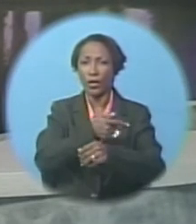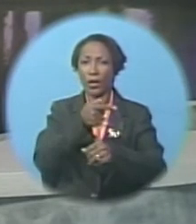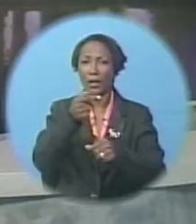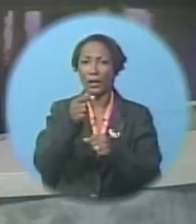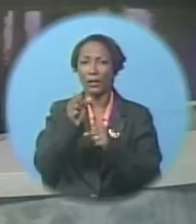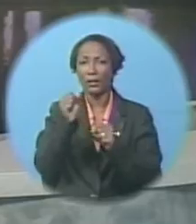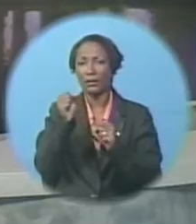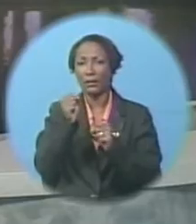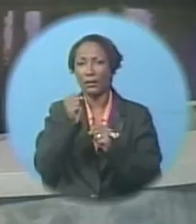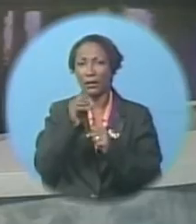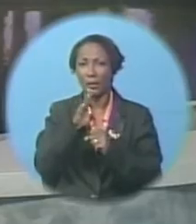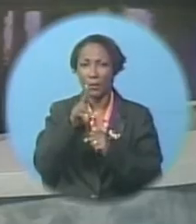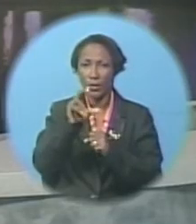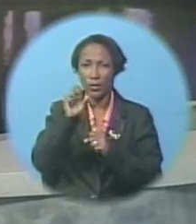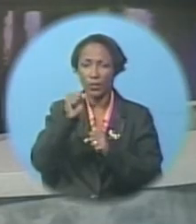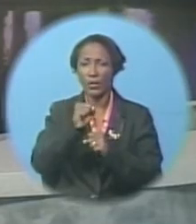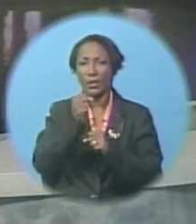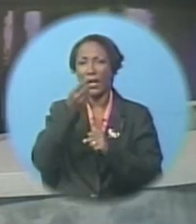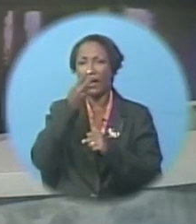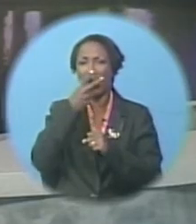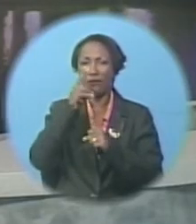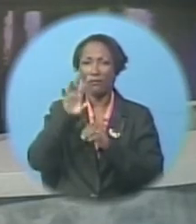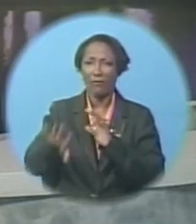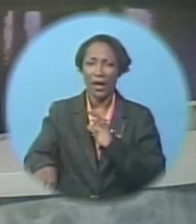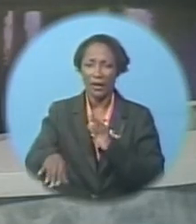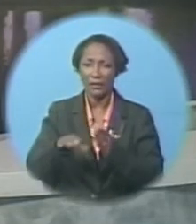Prevention certificates at the NCSA.